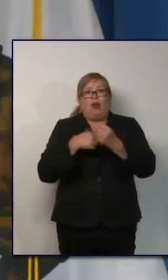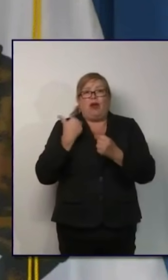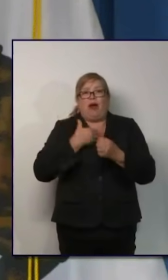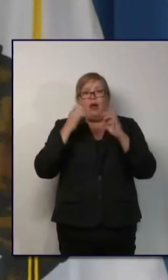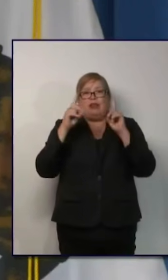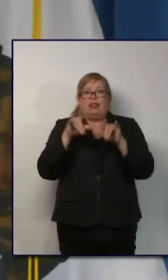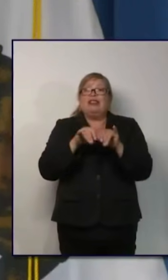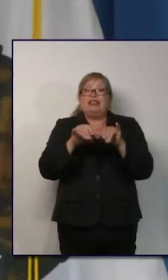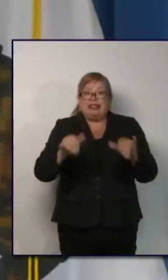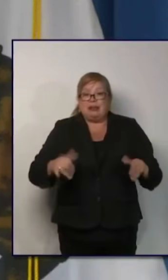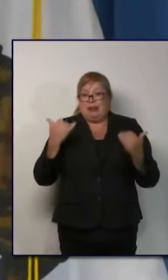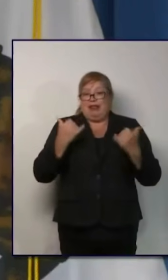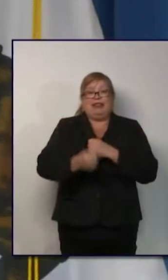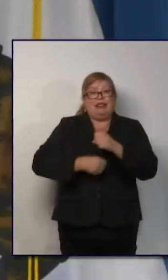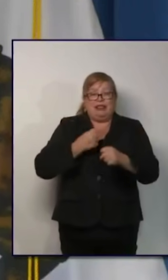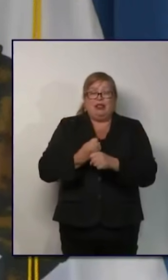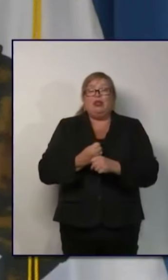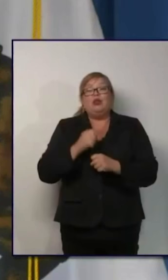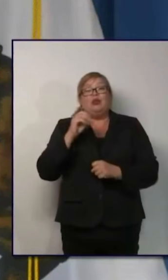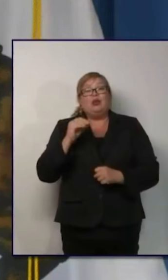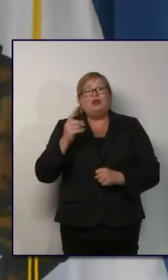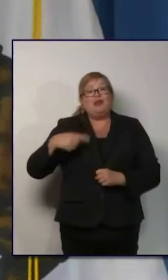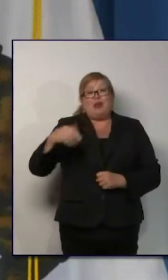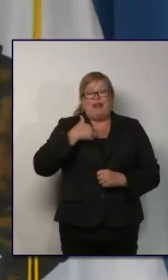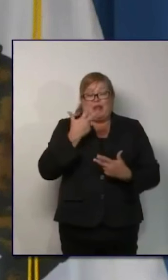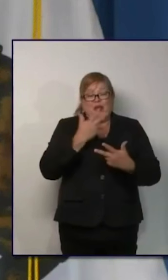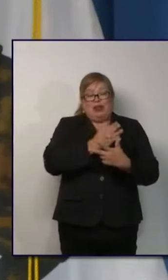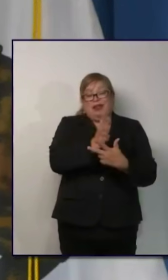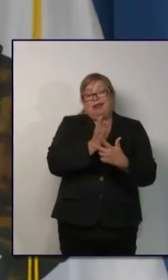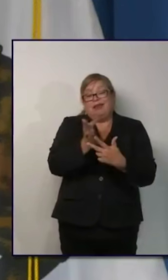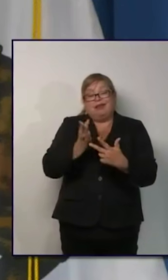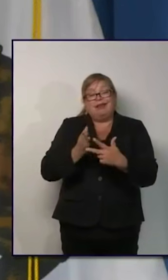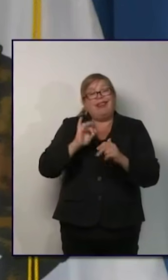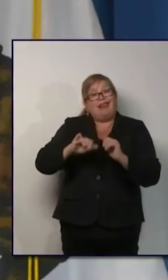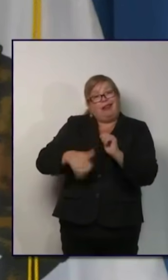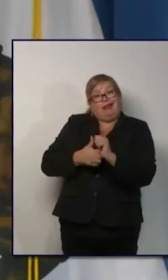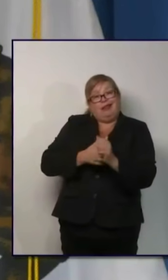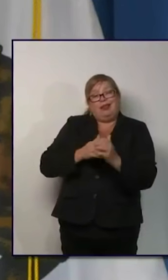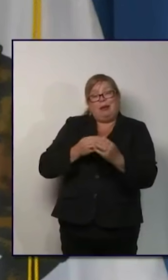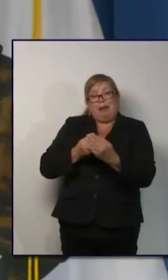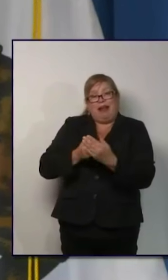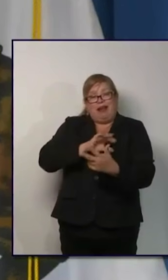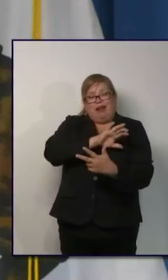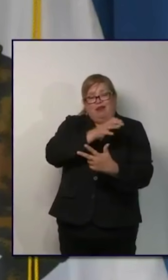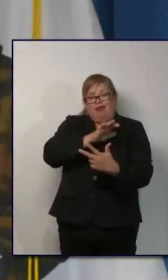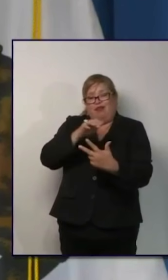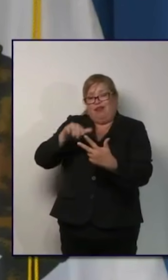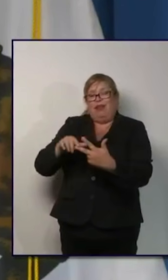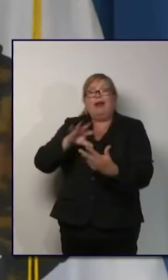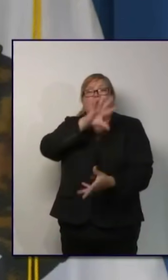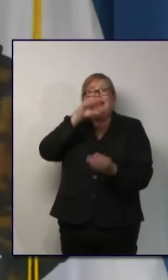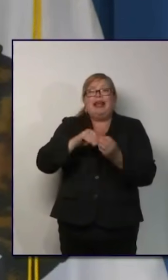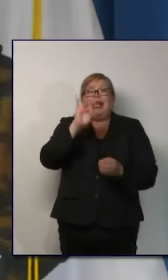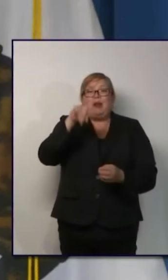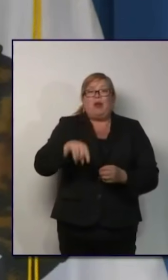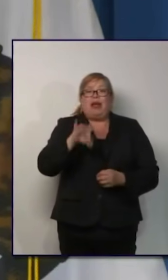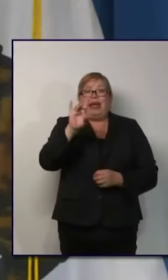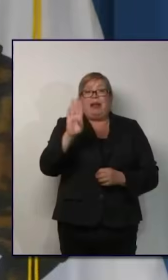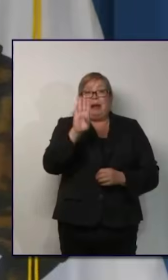education system this year. So you have those three reserve accounts, roughly all totaling